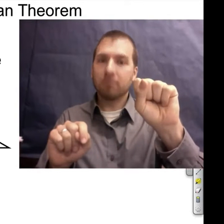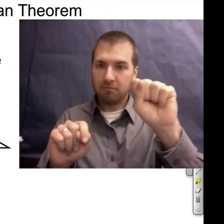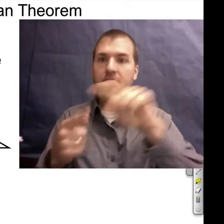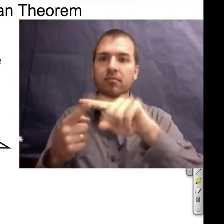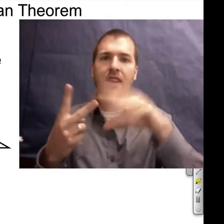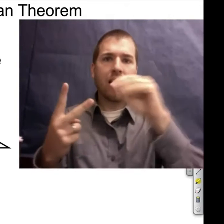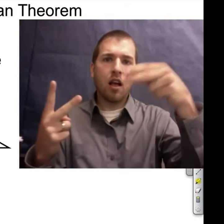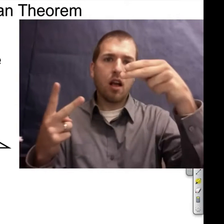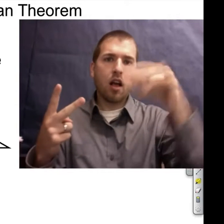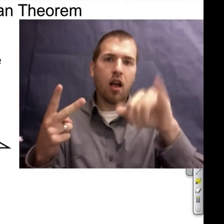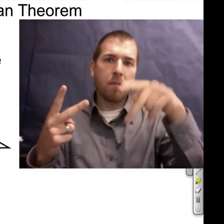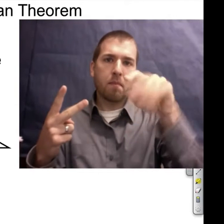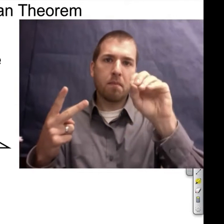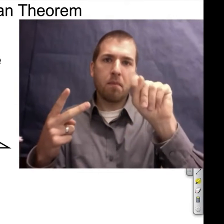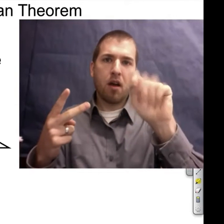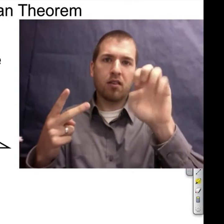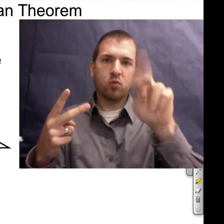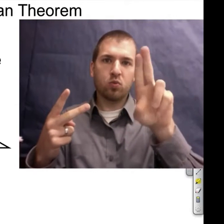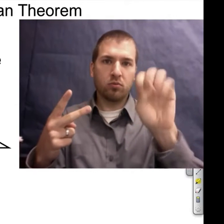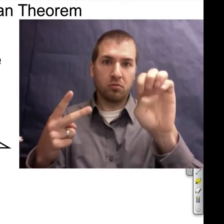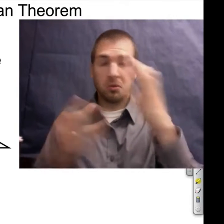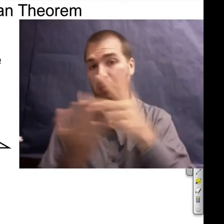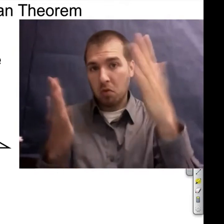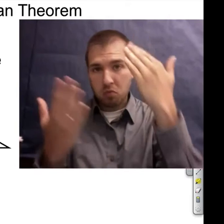keywords, legs and hypotenuse.